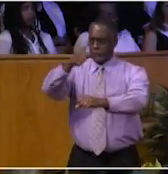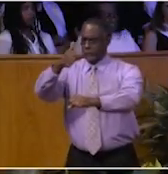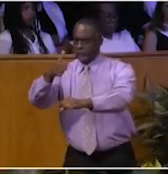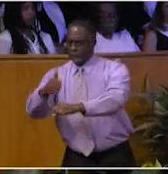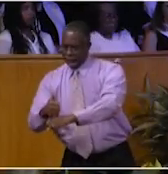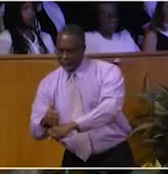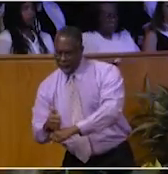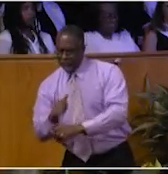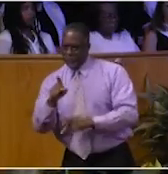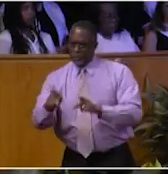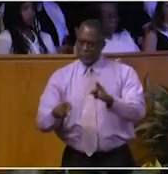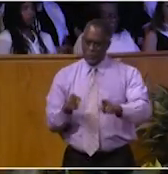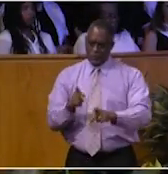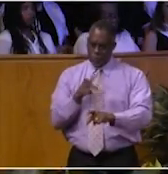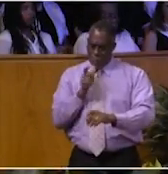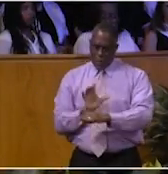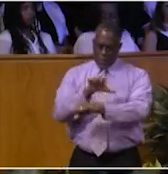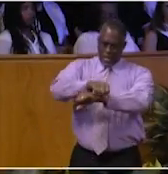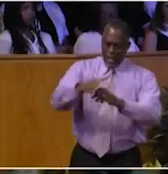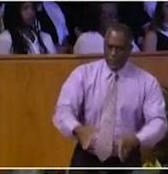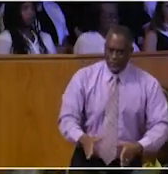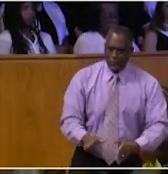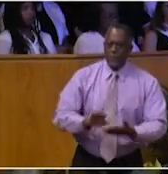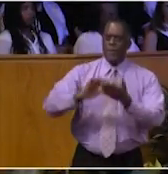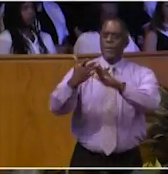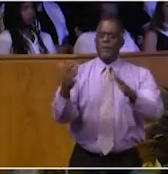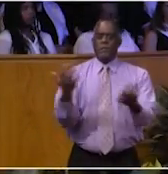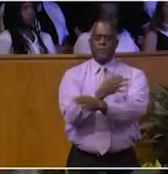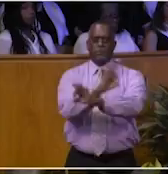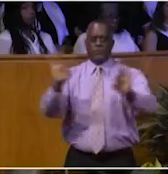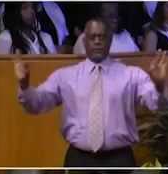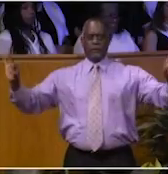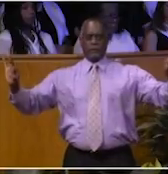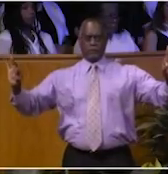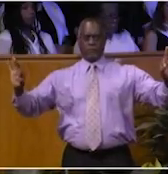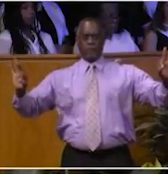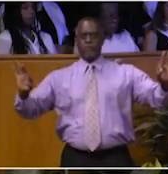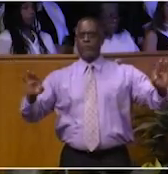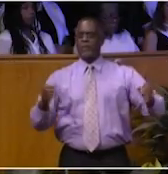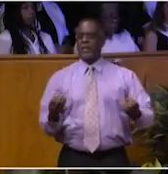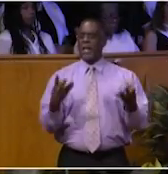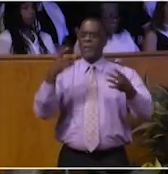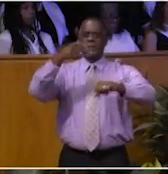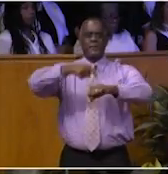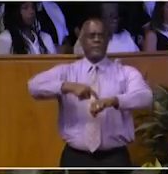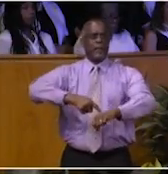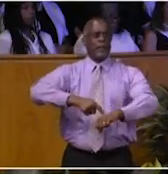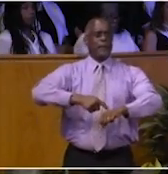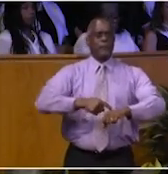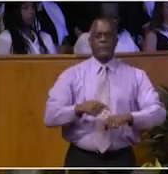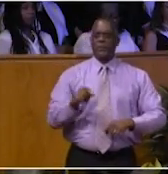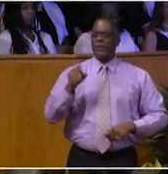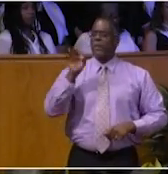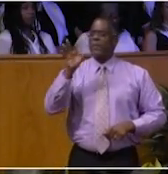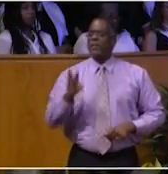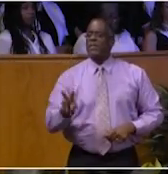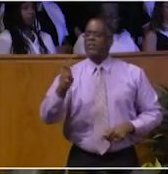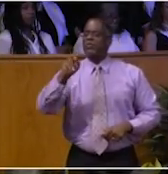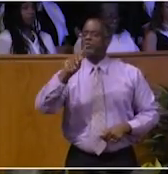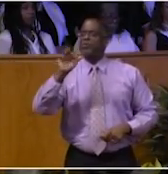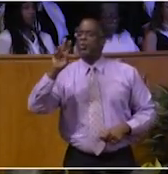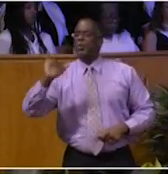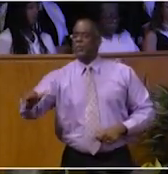free.'" How many times have you heard the social justice ministry? Pastor Wesley had sat here